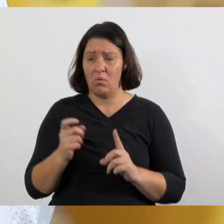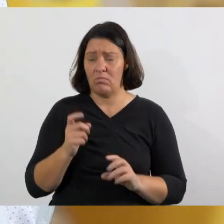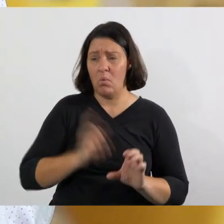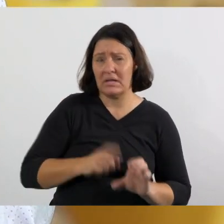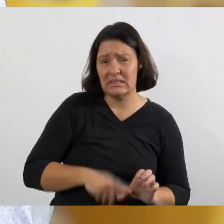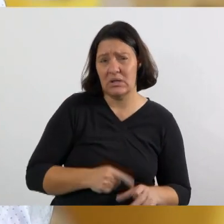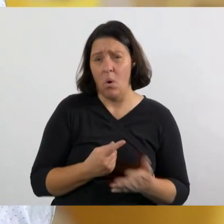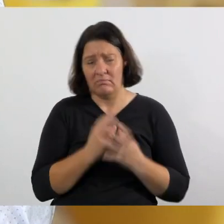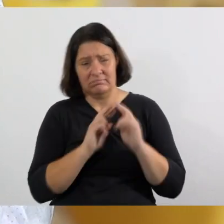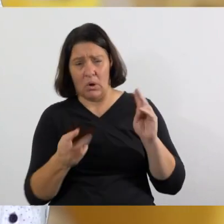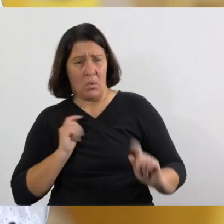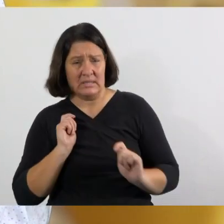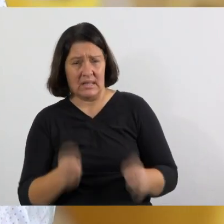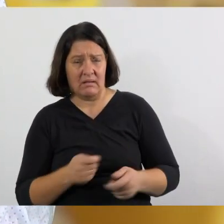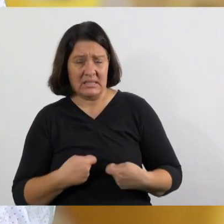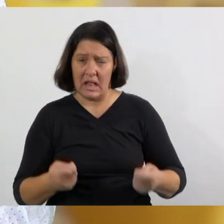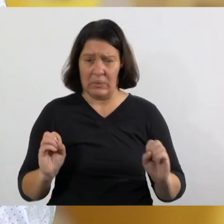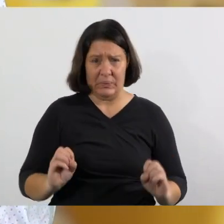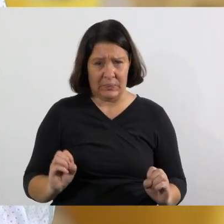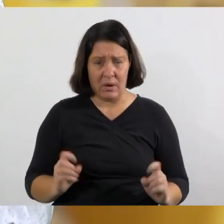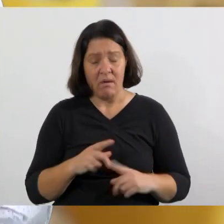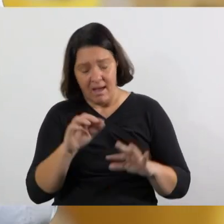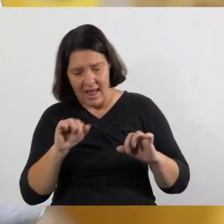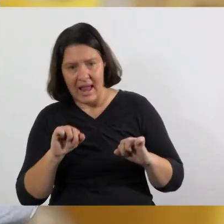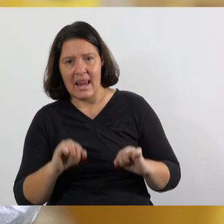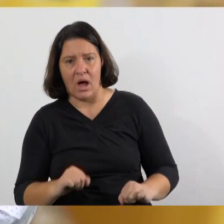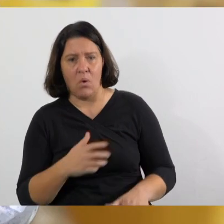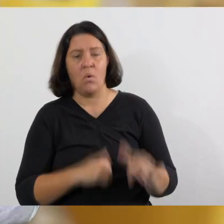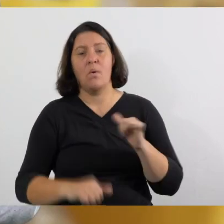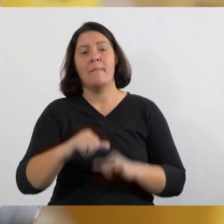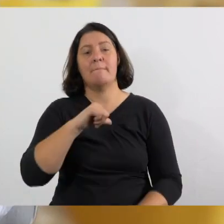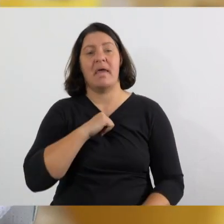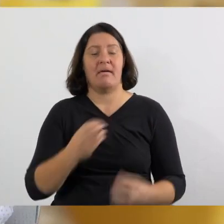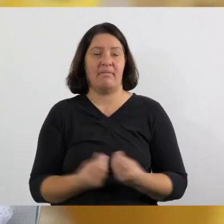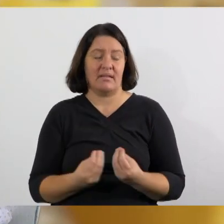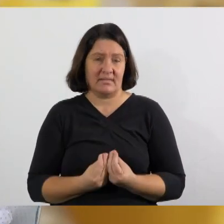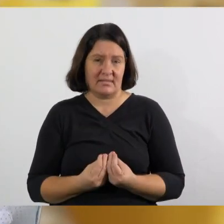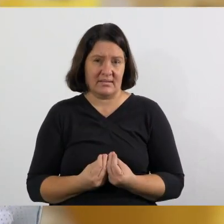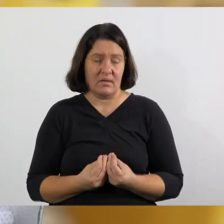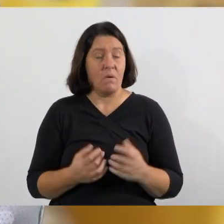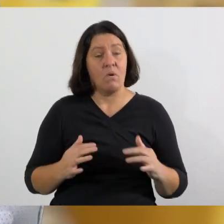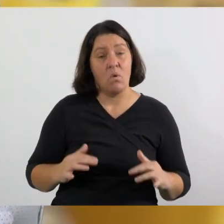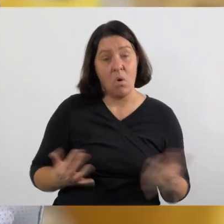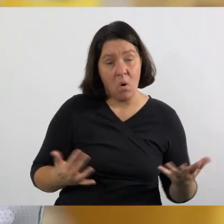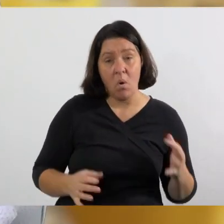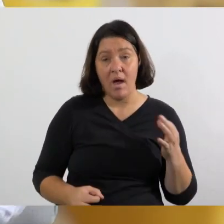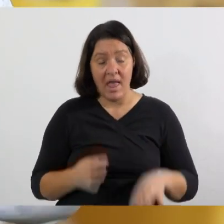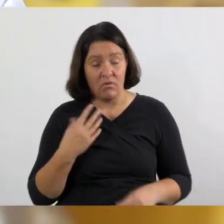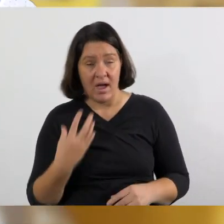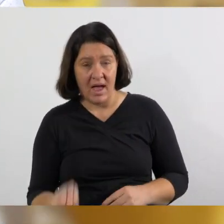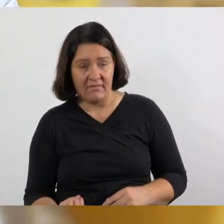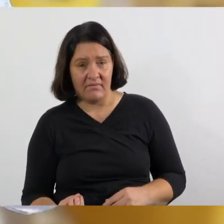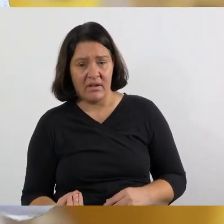the quality or the type of goods we sold to them, they are allowed to return the goods. Or if